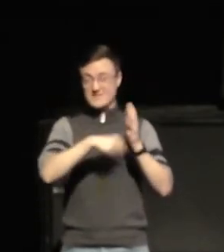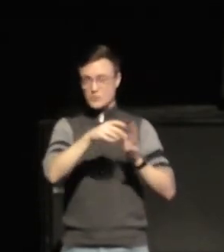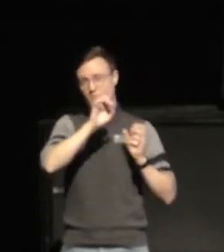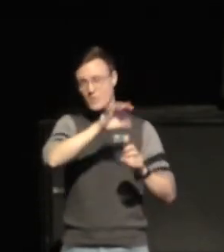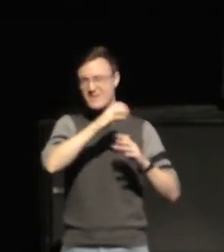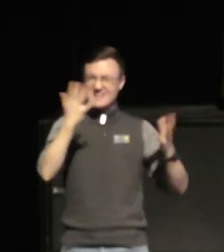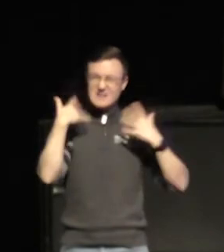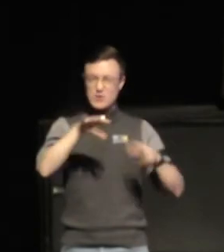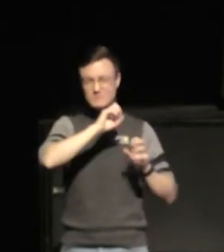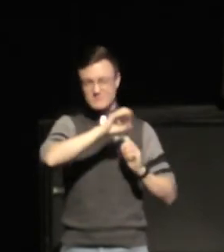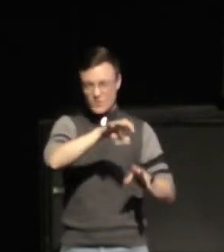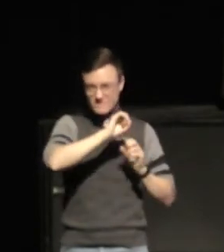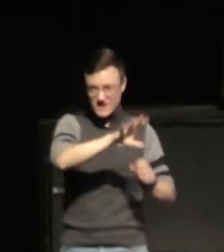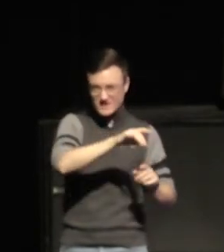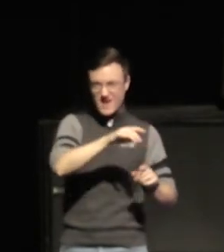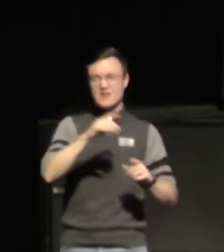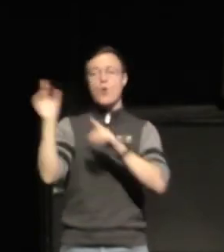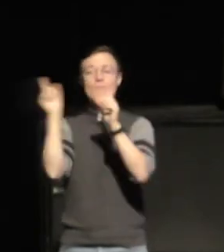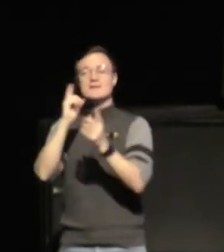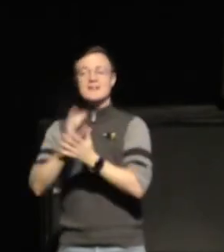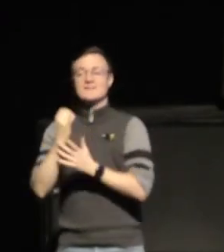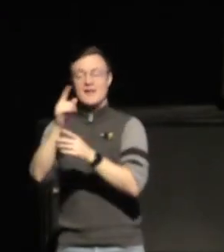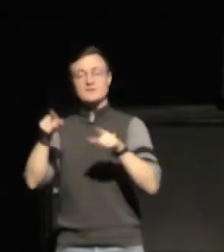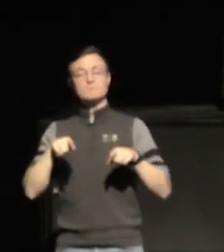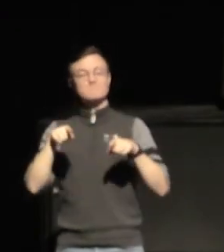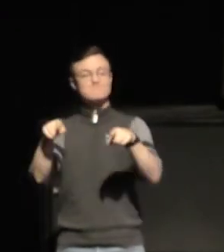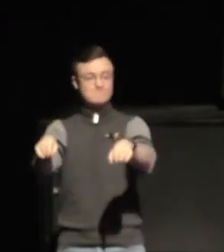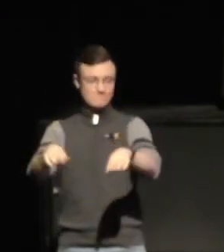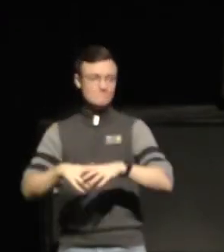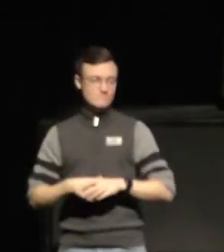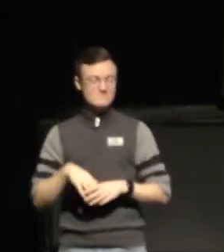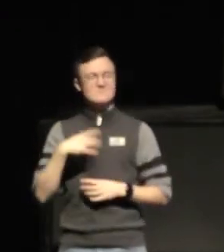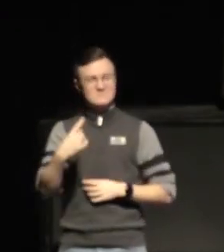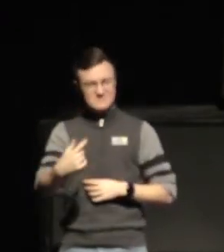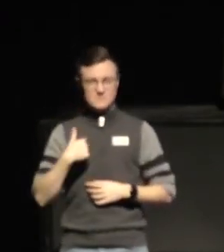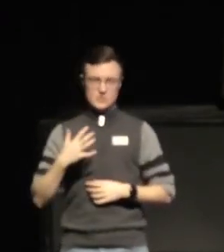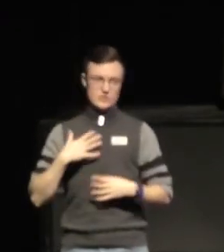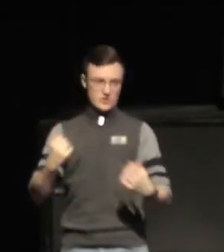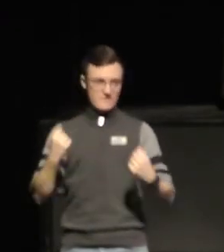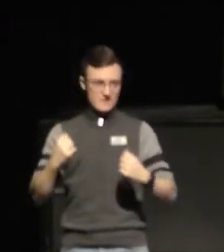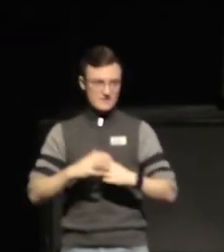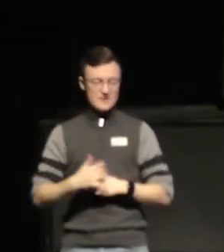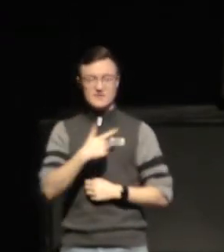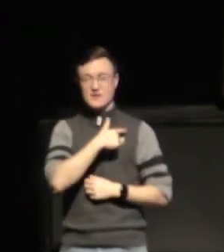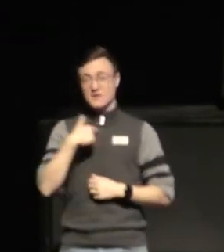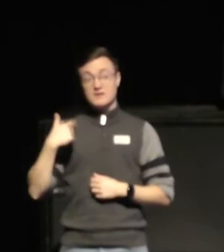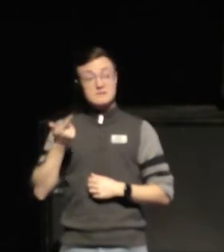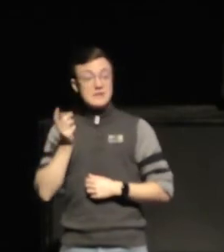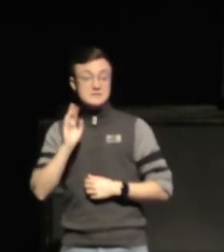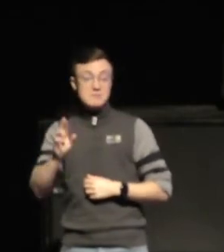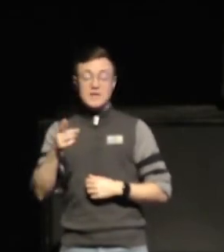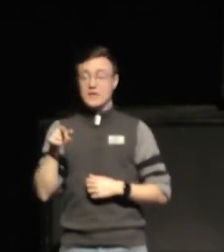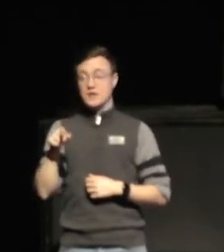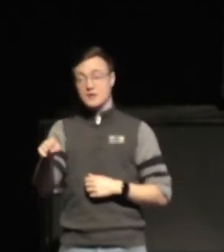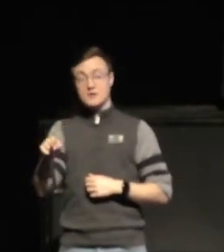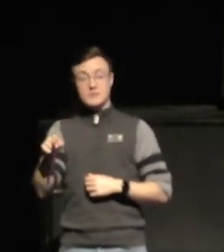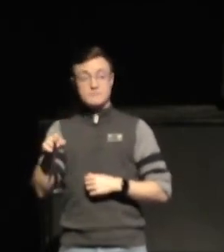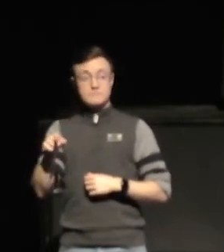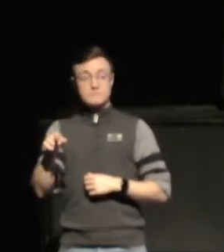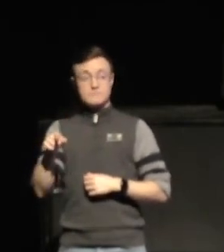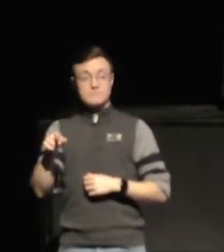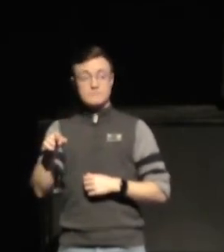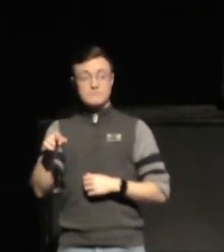think there very much social movements are focused on core elements of human rights frameworks like